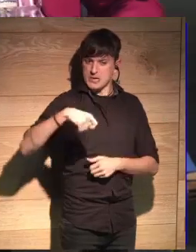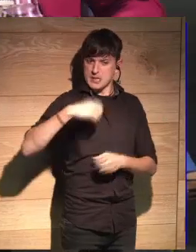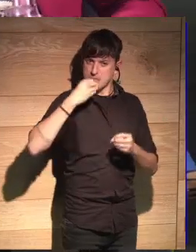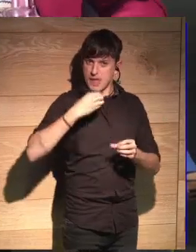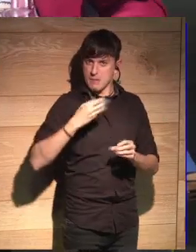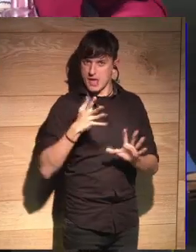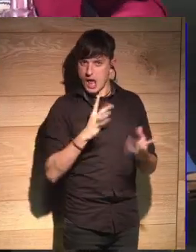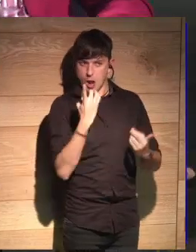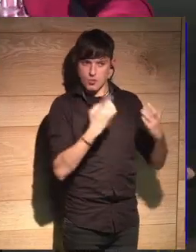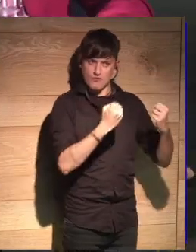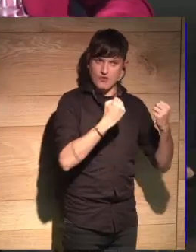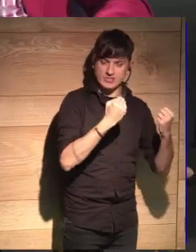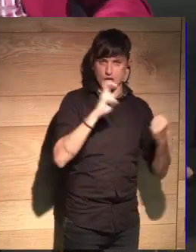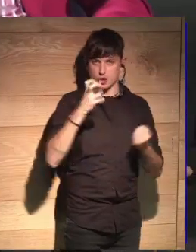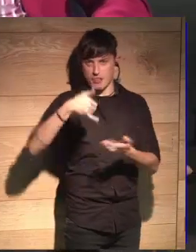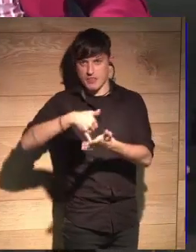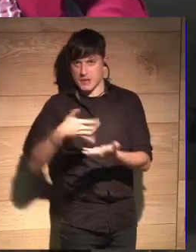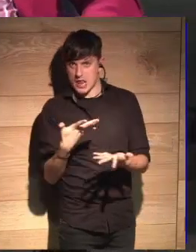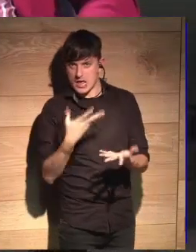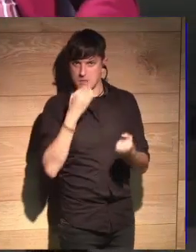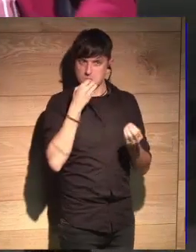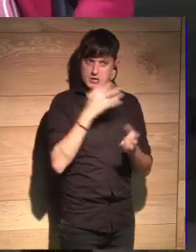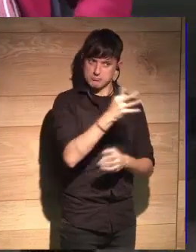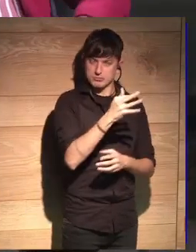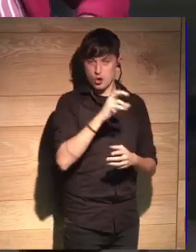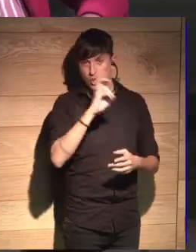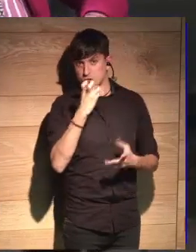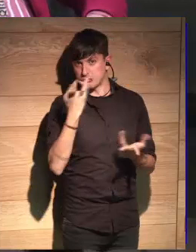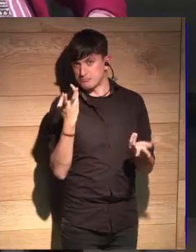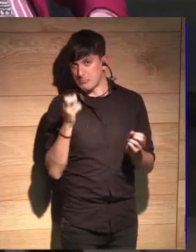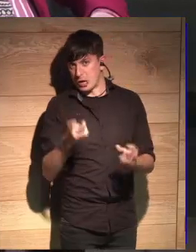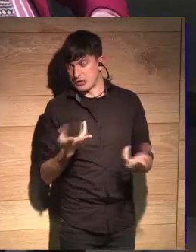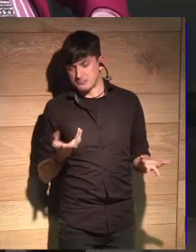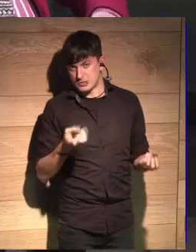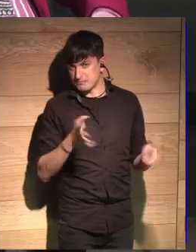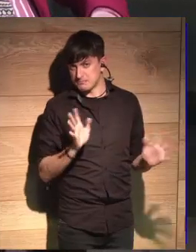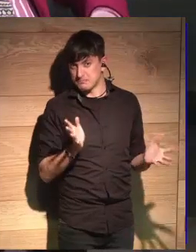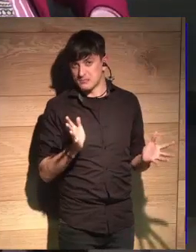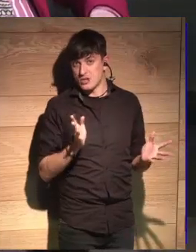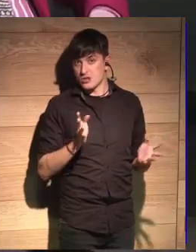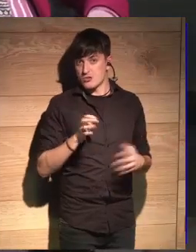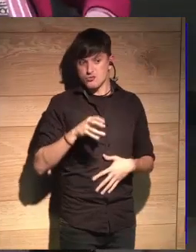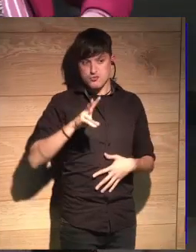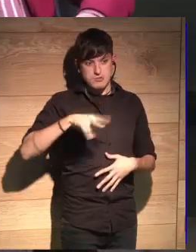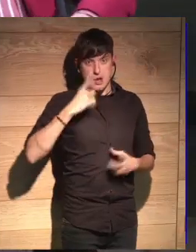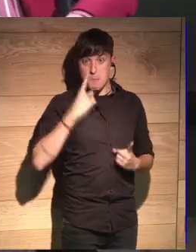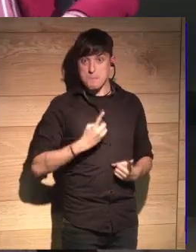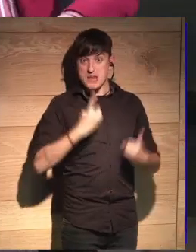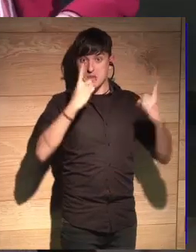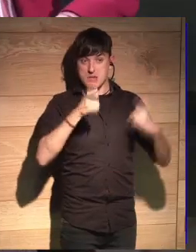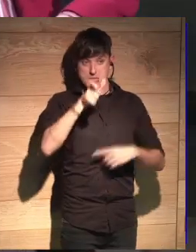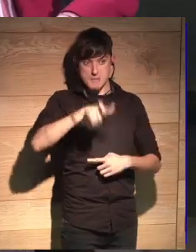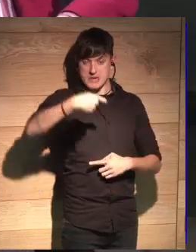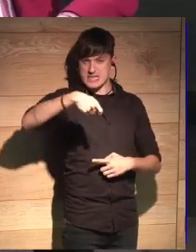presidents. We've had good presidents and less good presidents, but we have never had an evil president. And now,